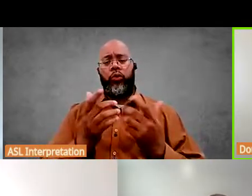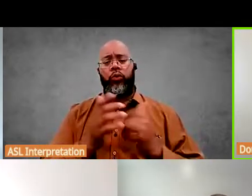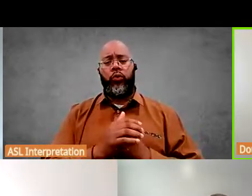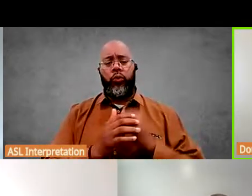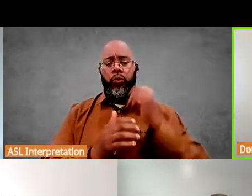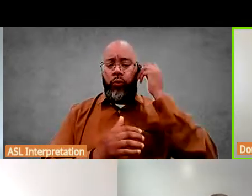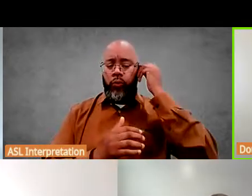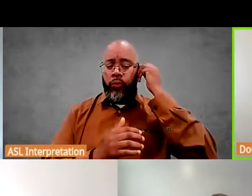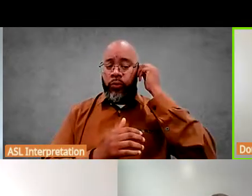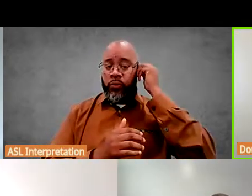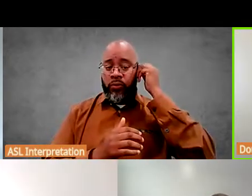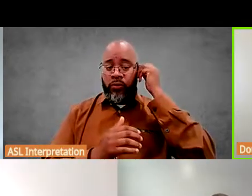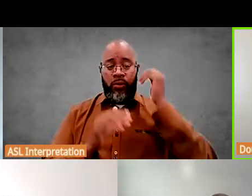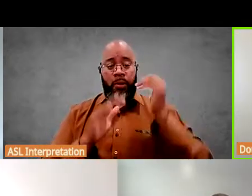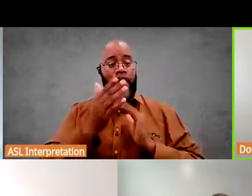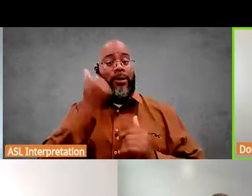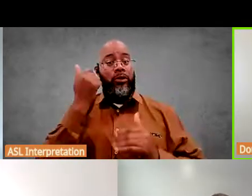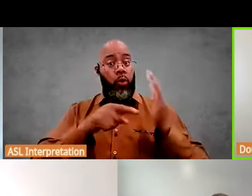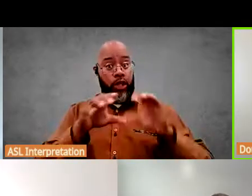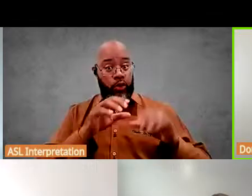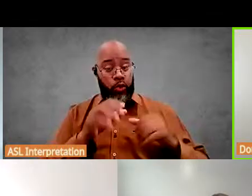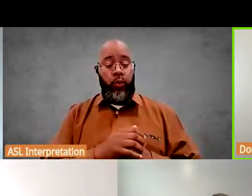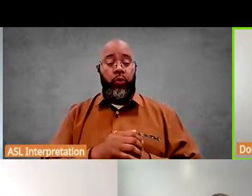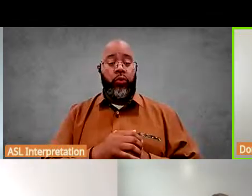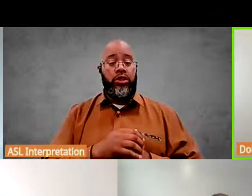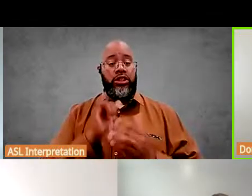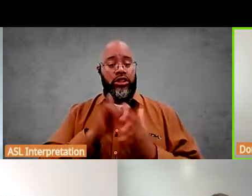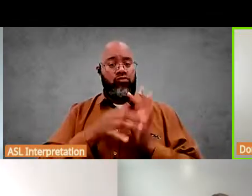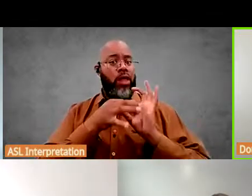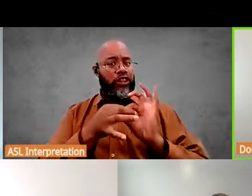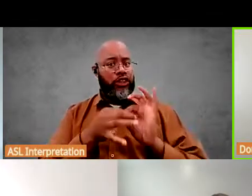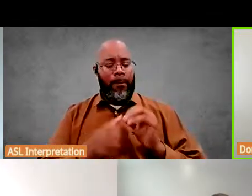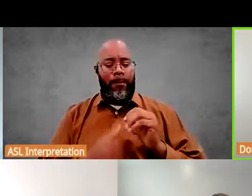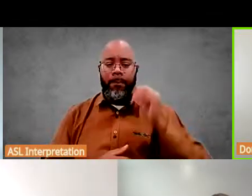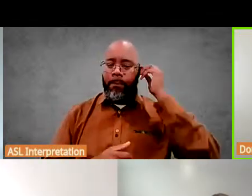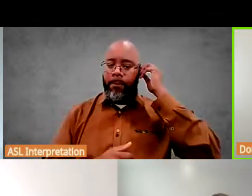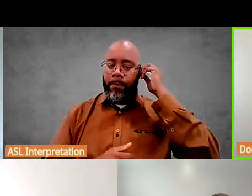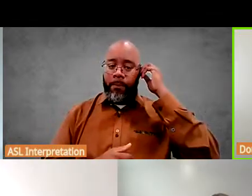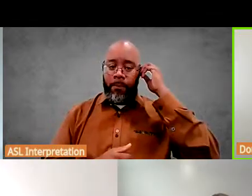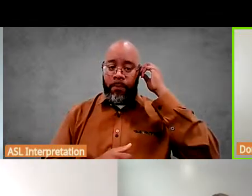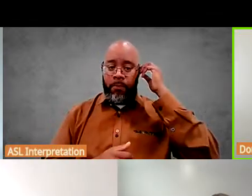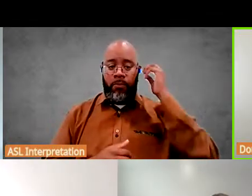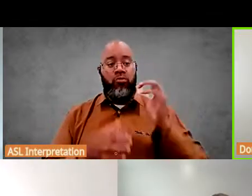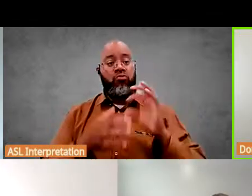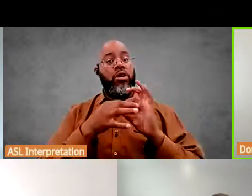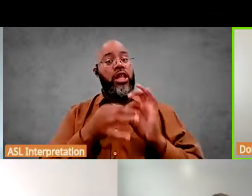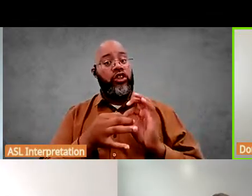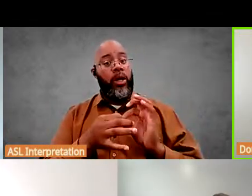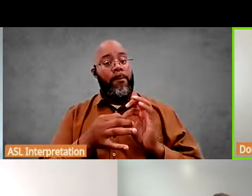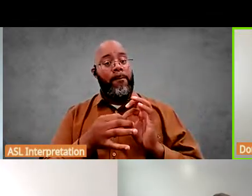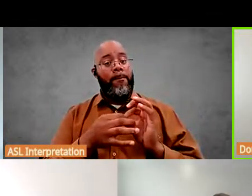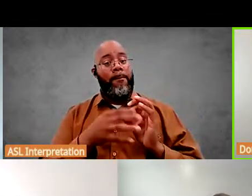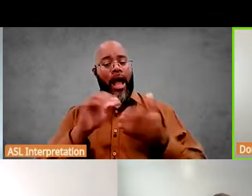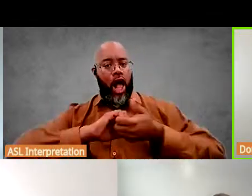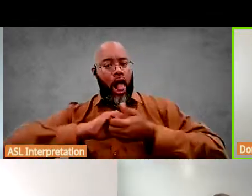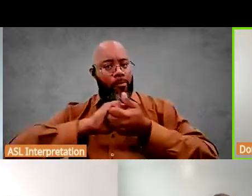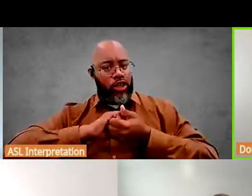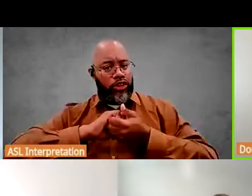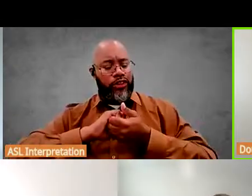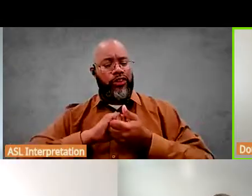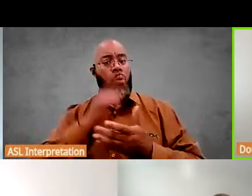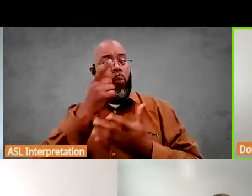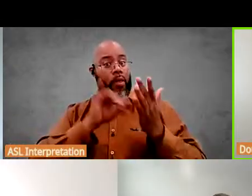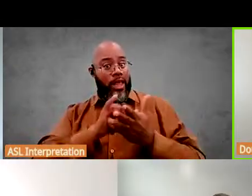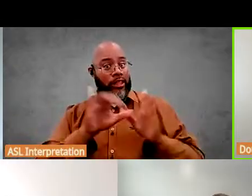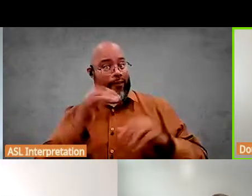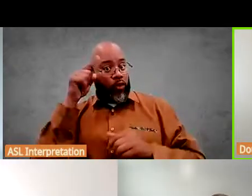trying to be the best at whatever they do is relationship. Mm, Okay. Relationship and collaboration. So what this does for you,